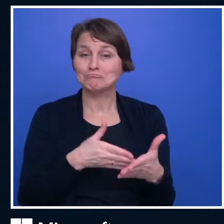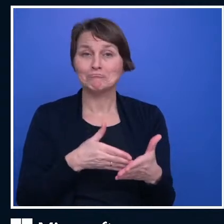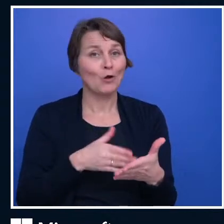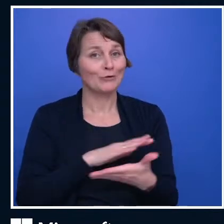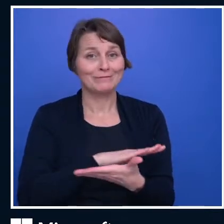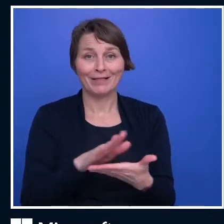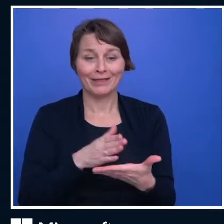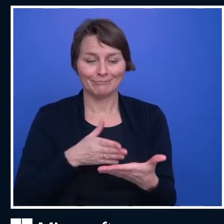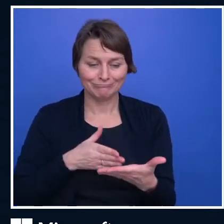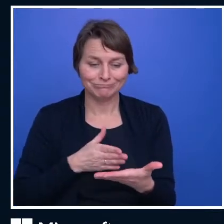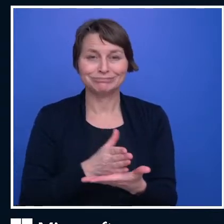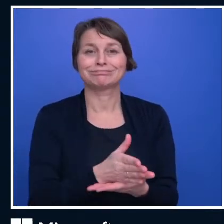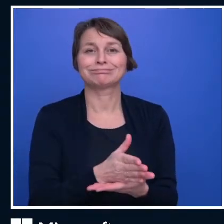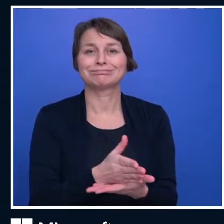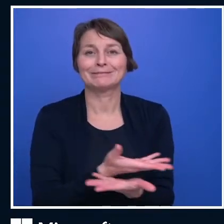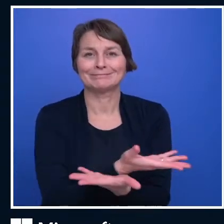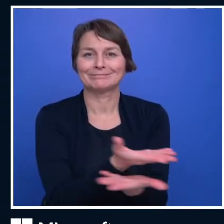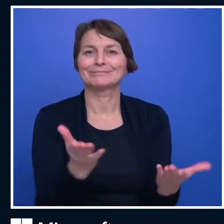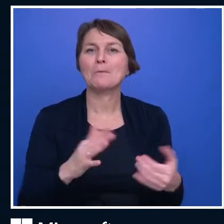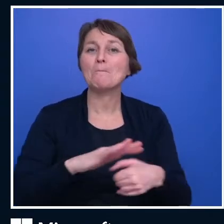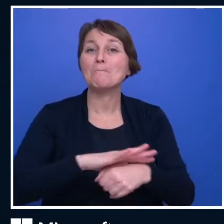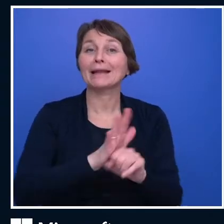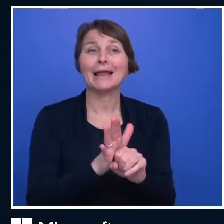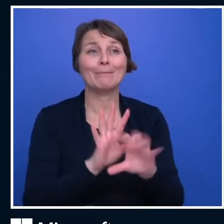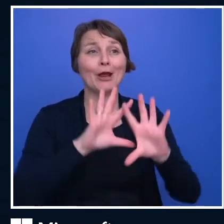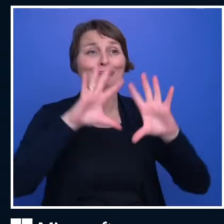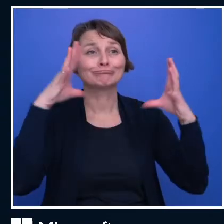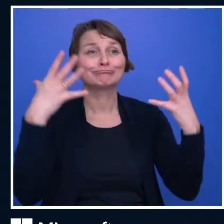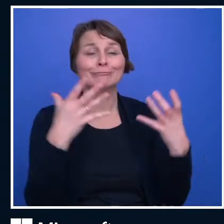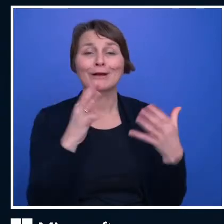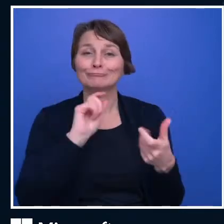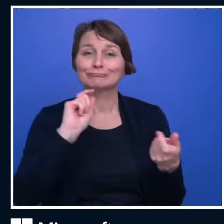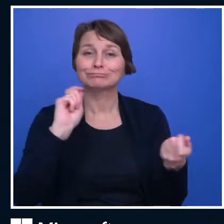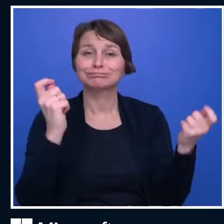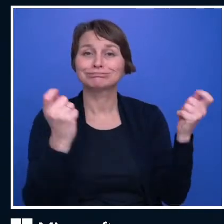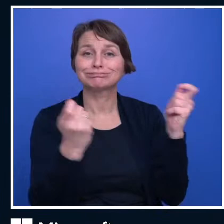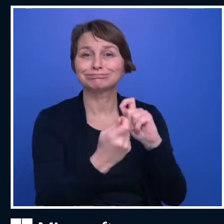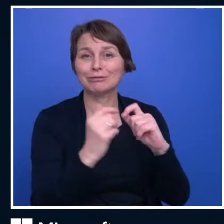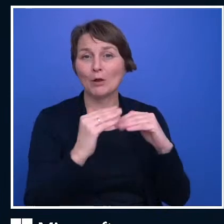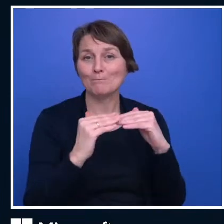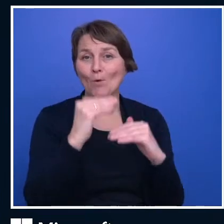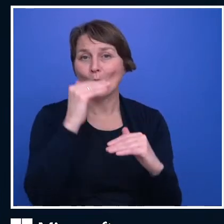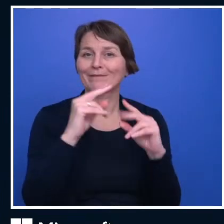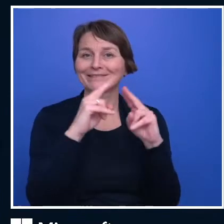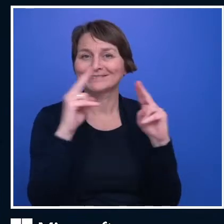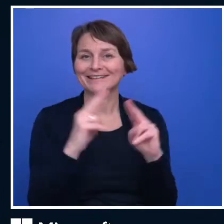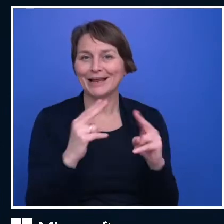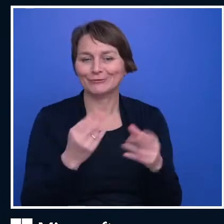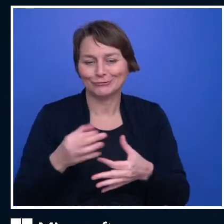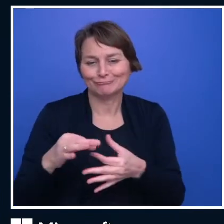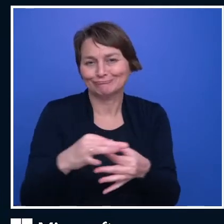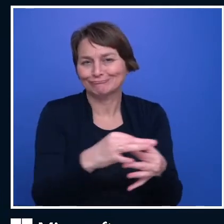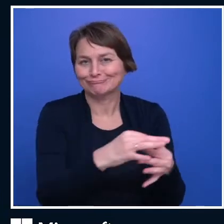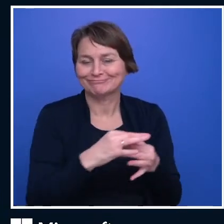the internationalization of the projects. Yeah, I love that. Thanks, Dimitri.